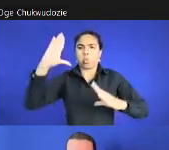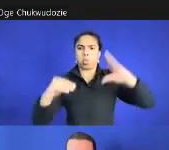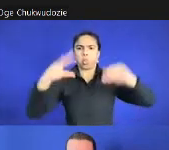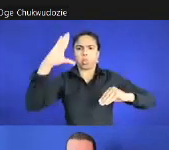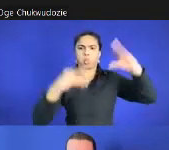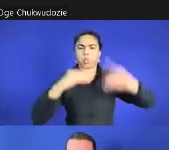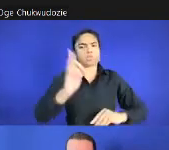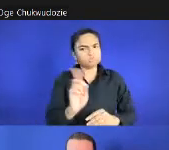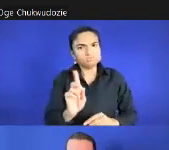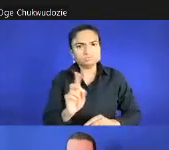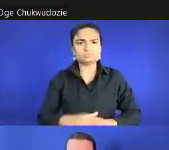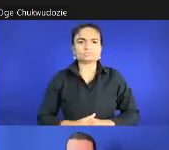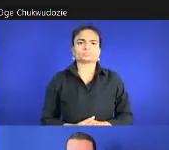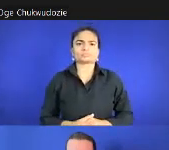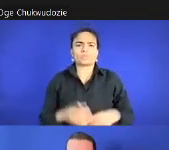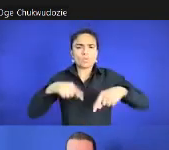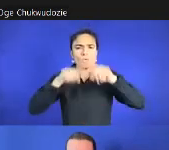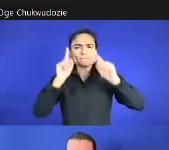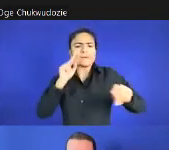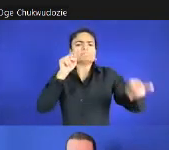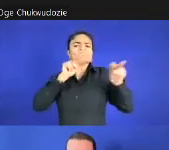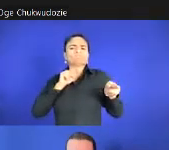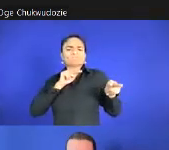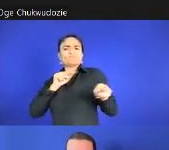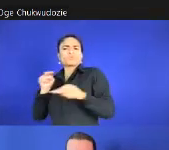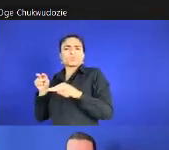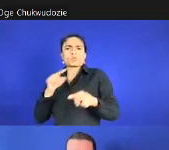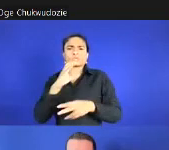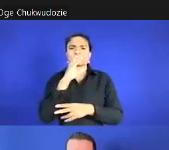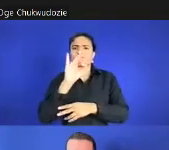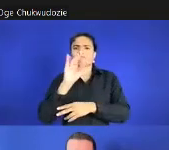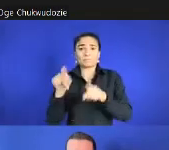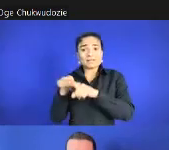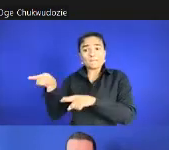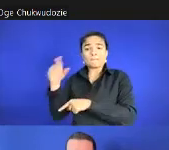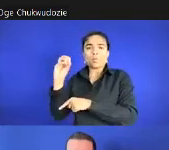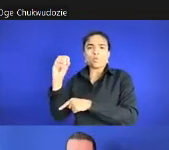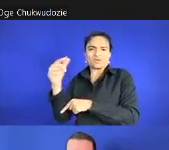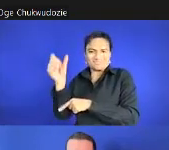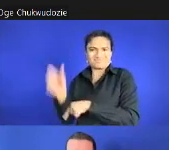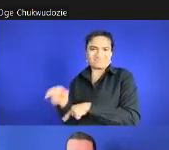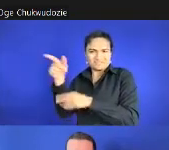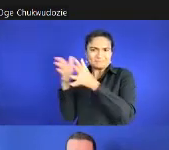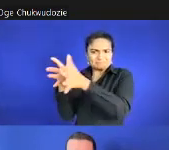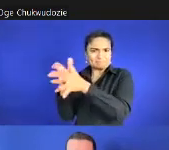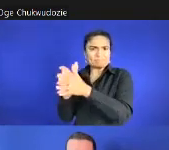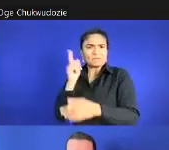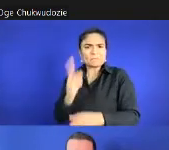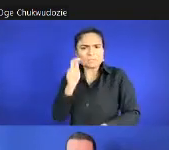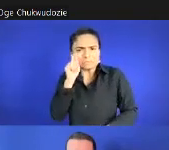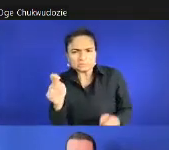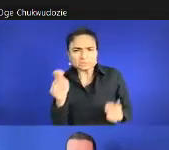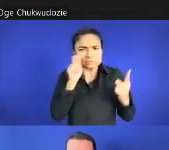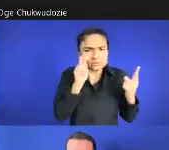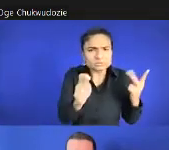Are they effective? What are the challenges? We shouldn't just fold our hands and say, oh, we're not getting feedback, it means everything is going well.